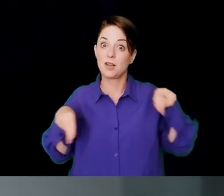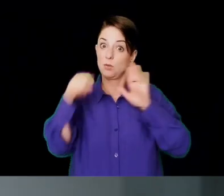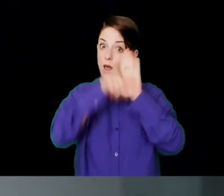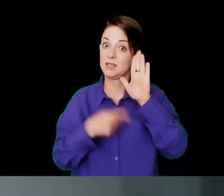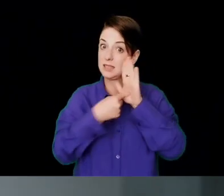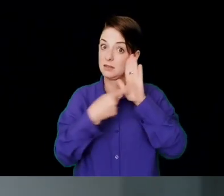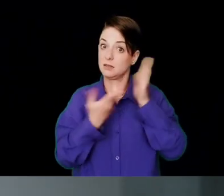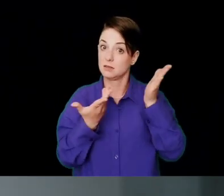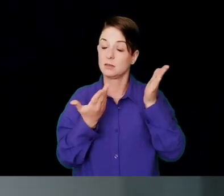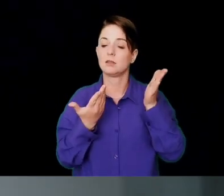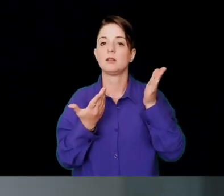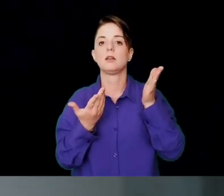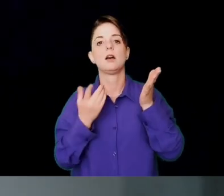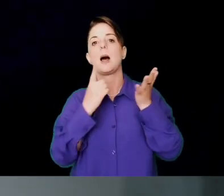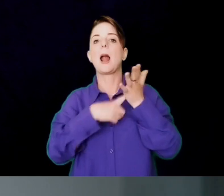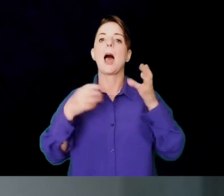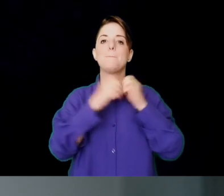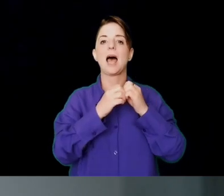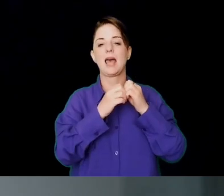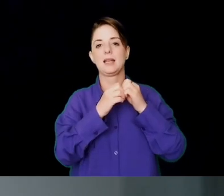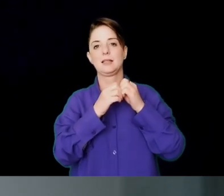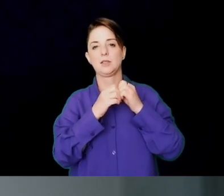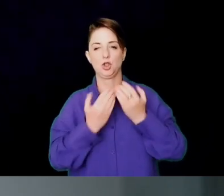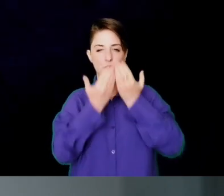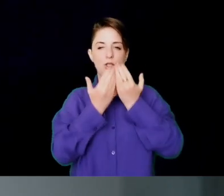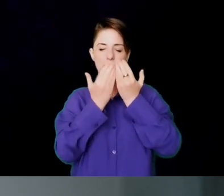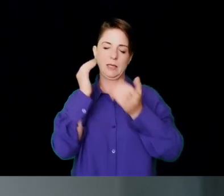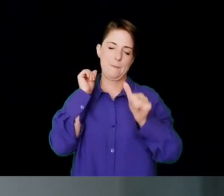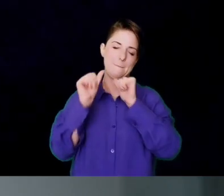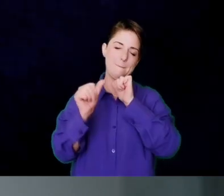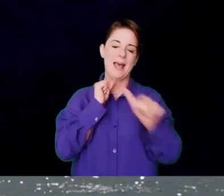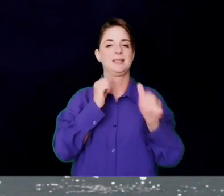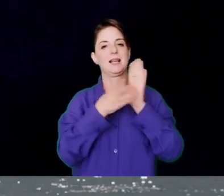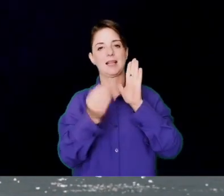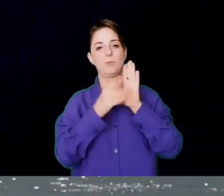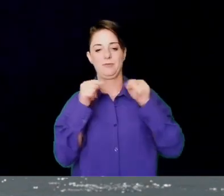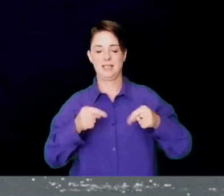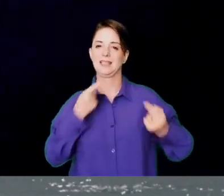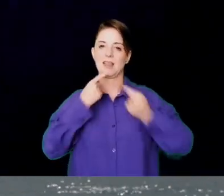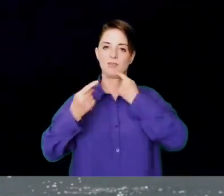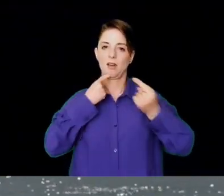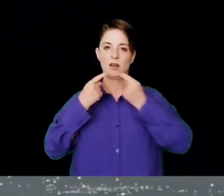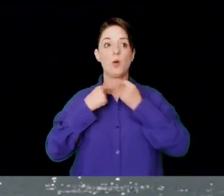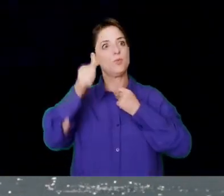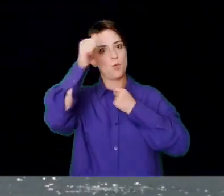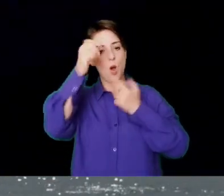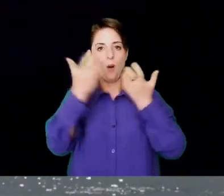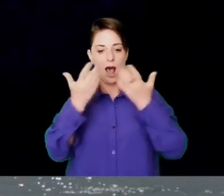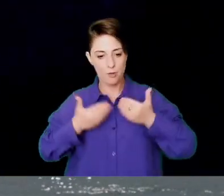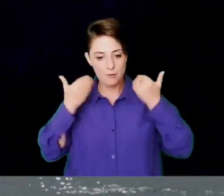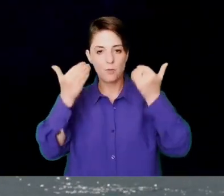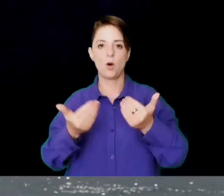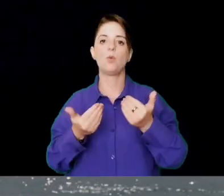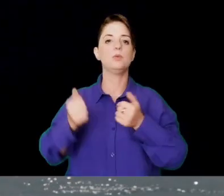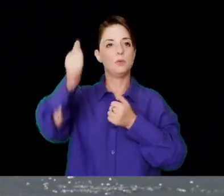The Lyme Bay case study is the UK's best example of this kind of data. And now we know how to go forward and we know how